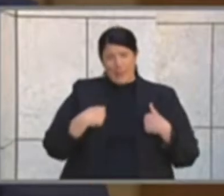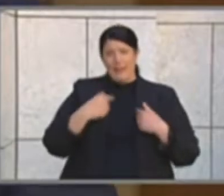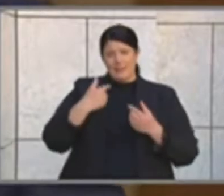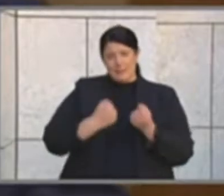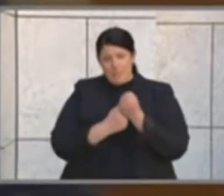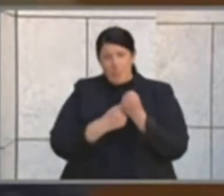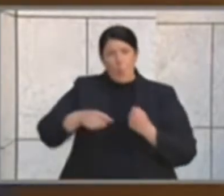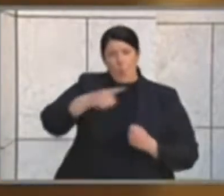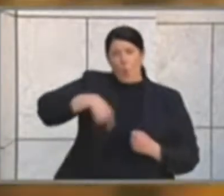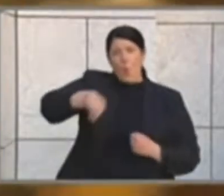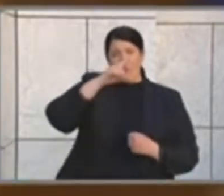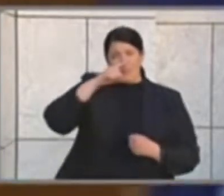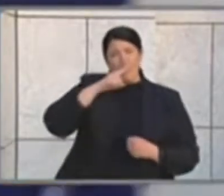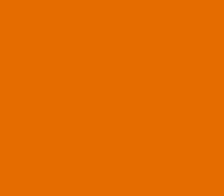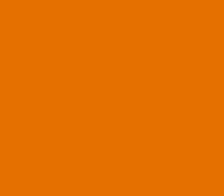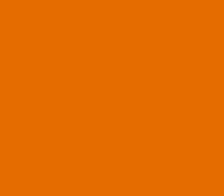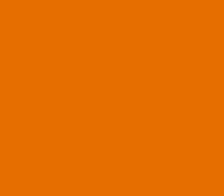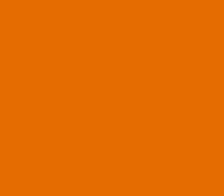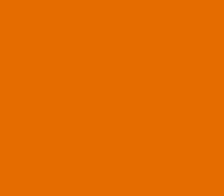back. Cool.